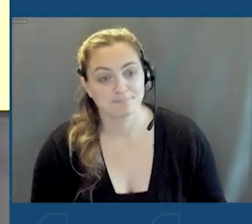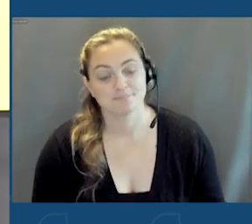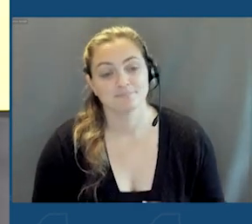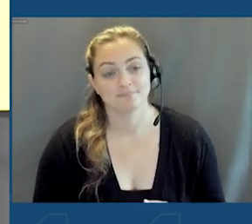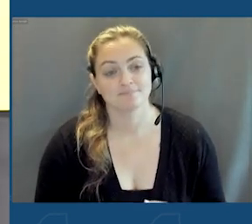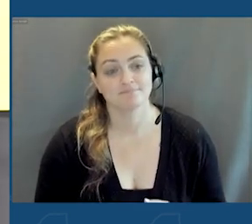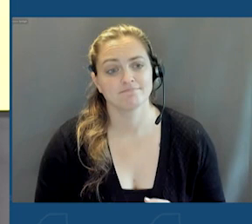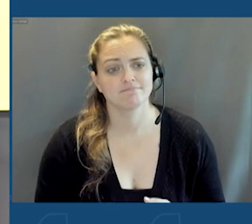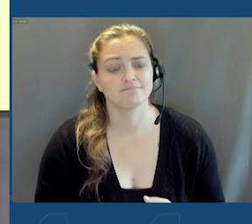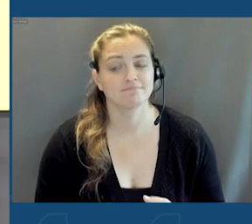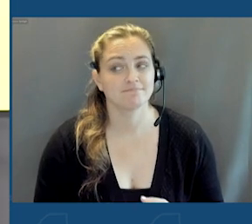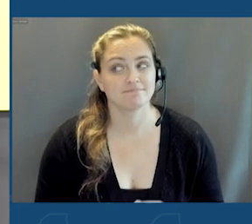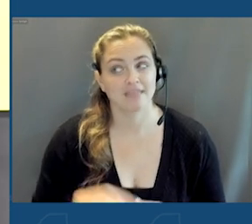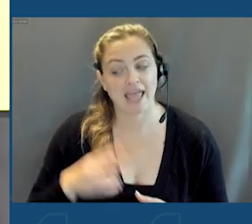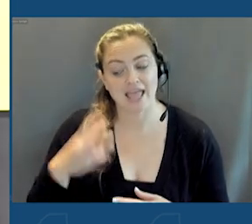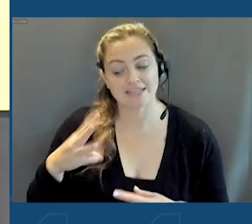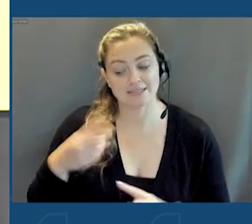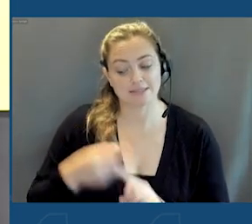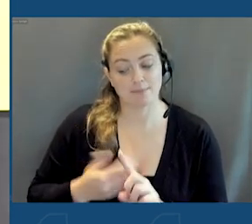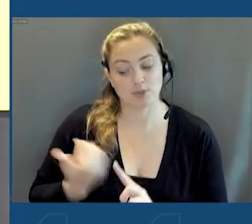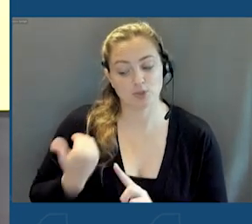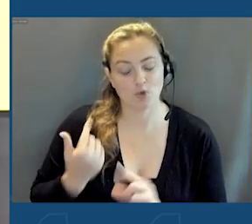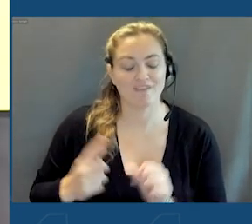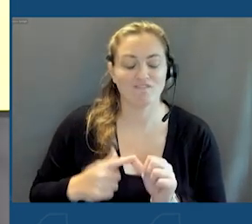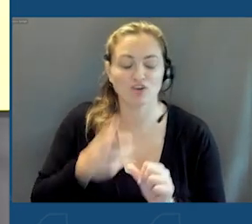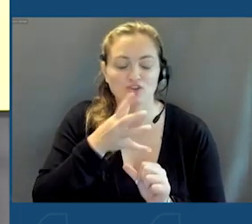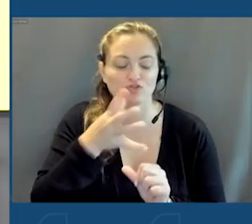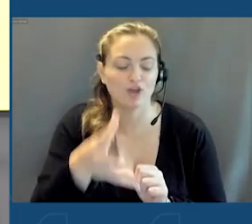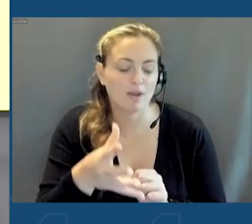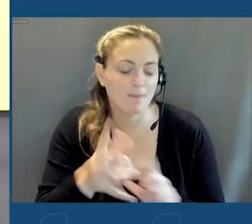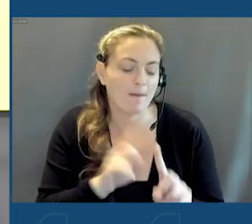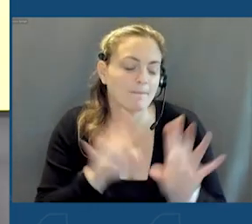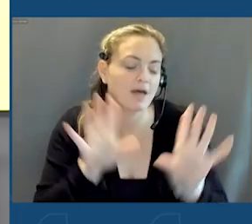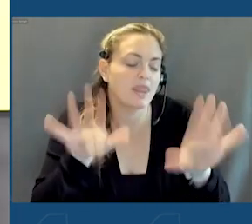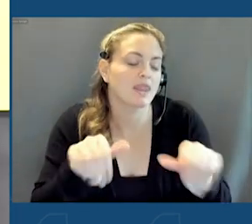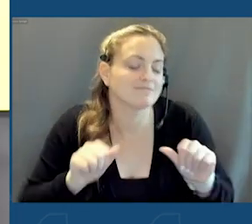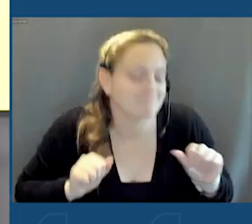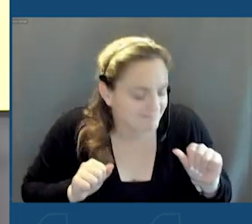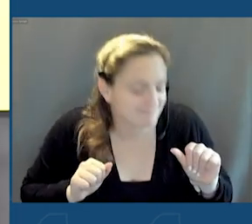And as of 16 months ago, the first grandmother, but we'll just